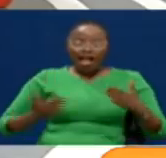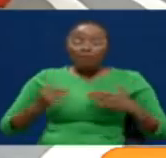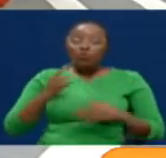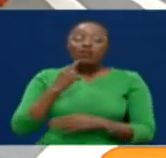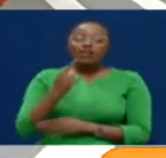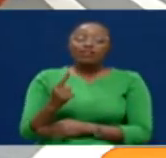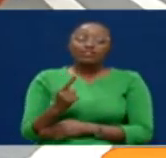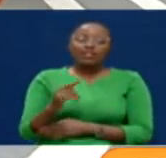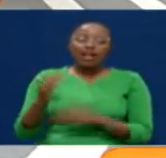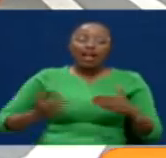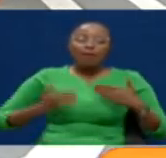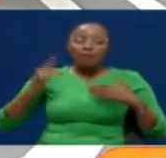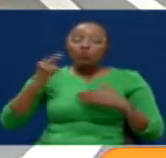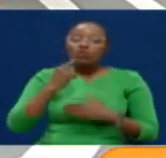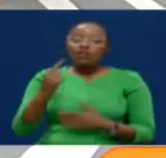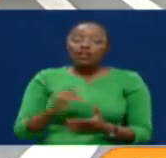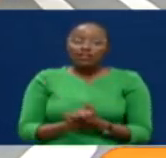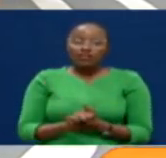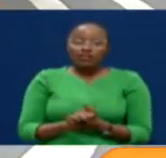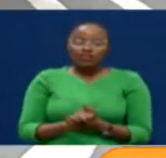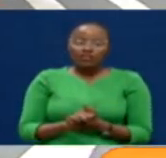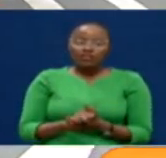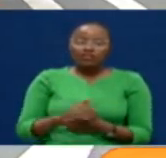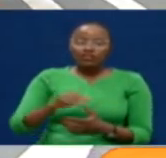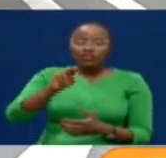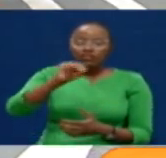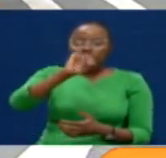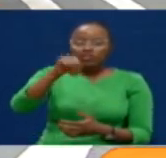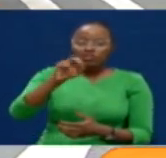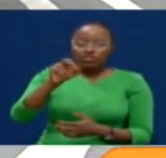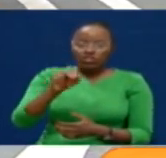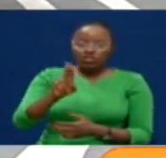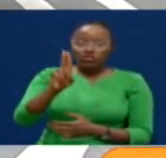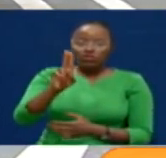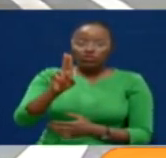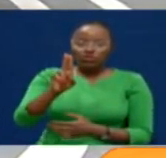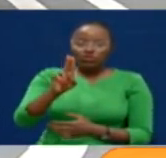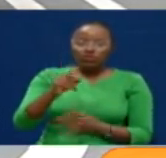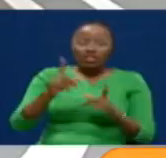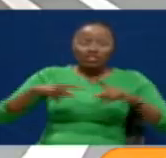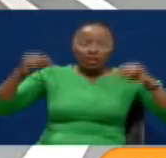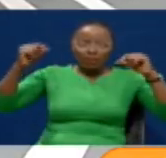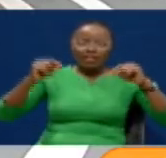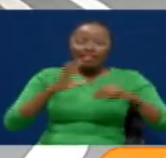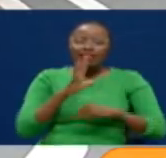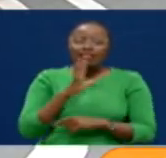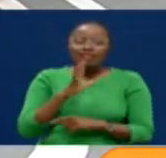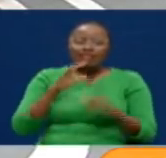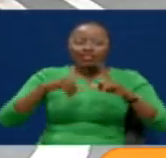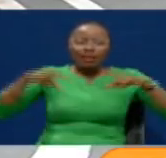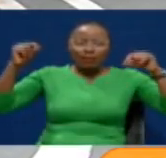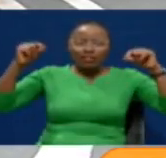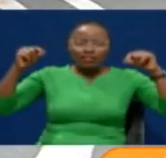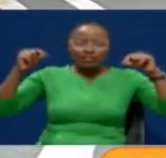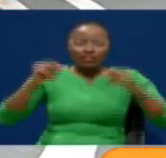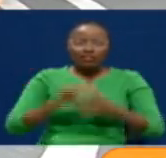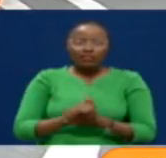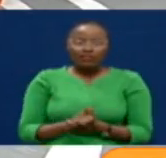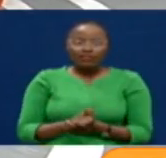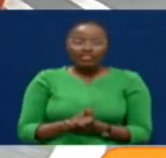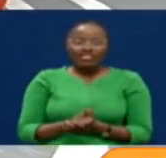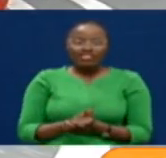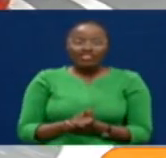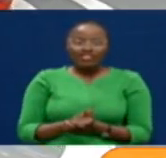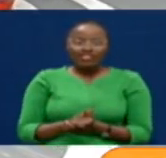Happy 100. Fantastic. Yes. Yes. Superstar Patrick Njiru. Oh, in Japanese, just say something real quick because I love that. Go on. Hontoni